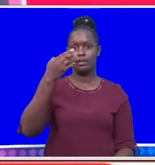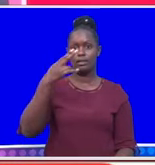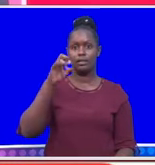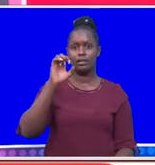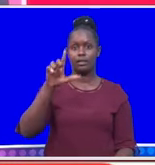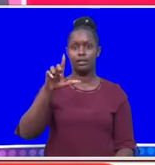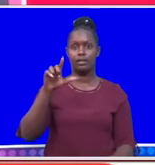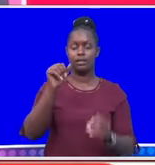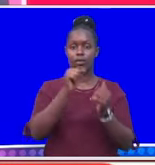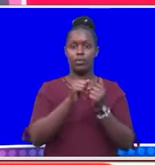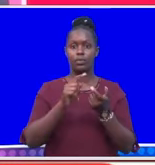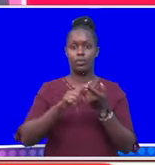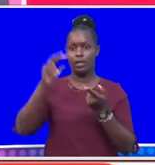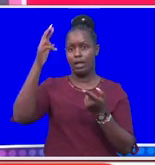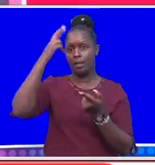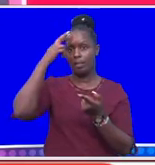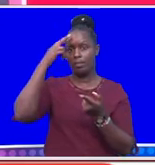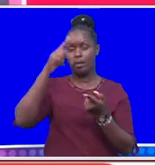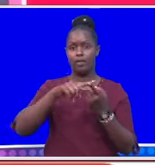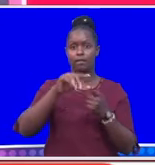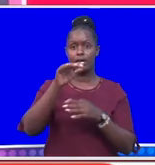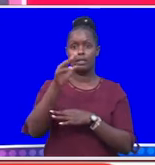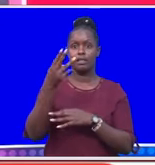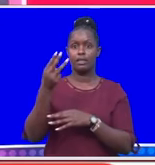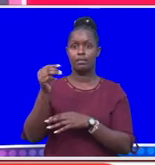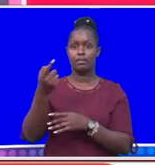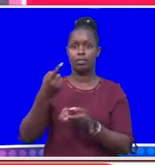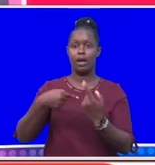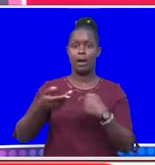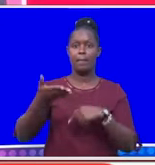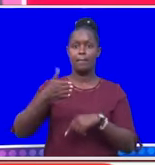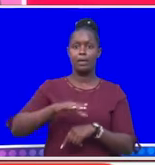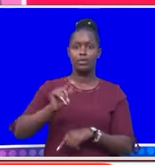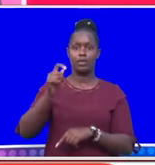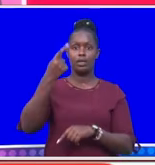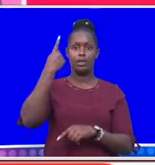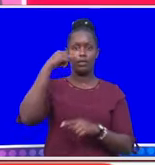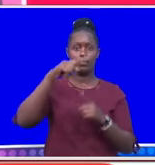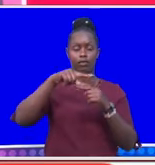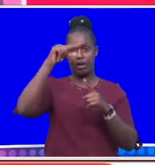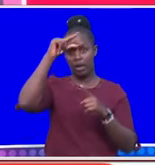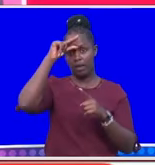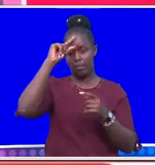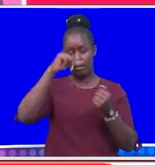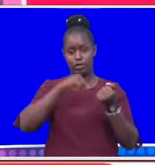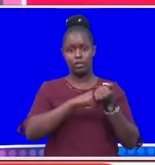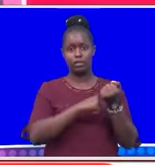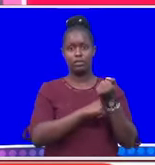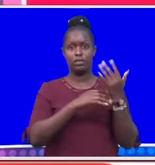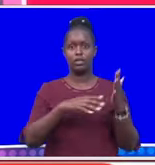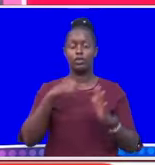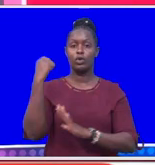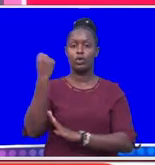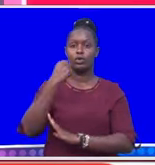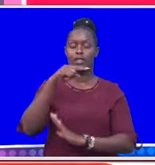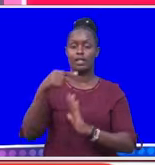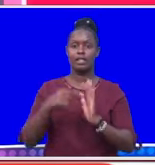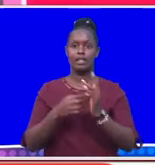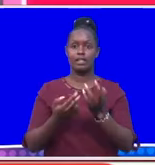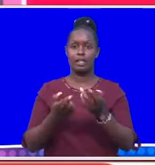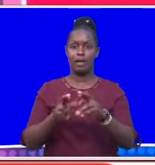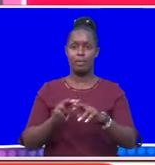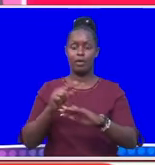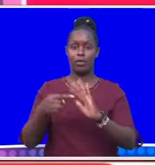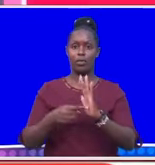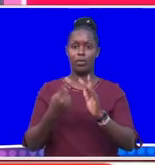with the sole purpose of asking Hinn to come to Kenya for a government-sponsored crusade. The revelation coming at a time when the controller of